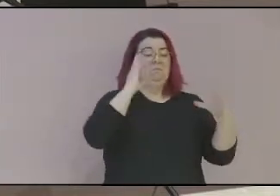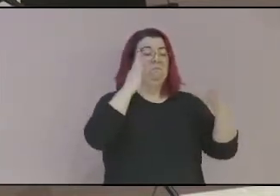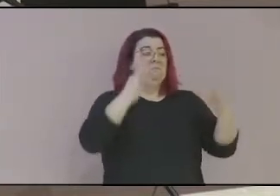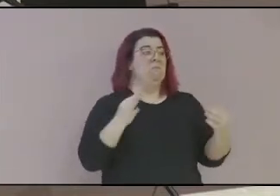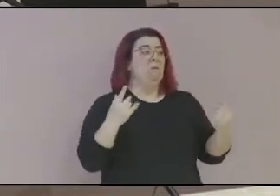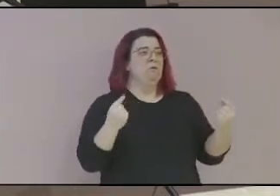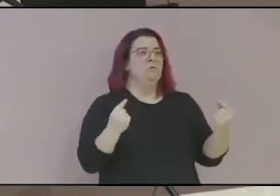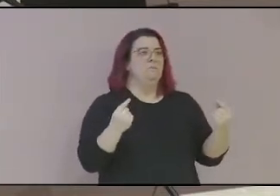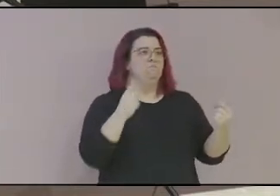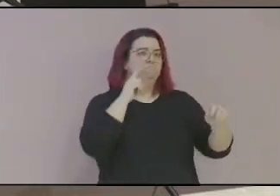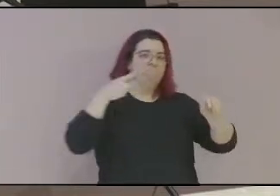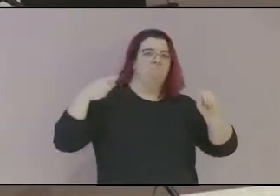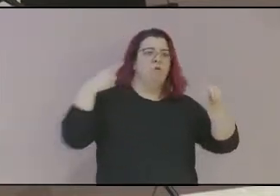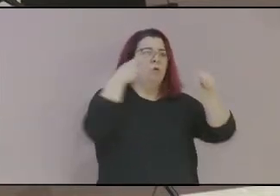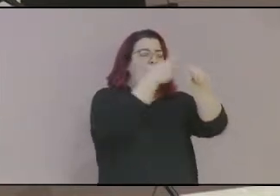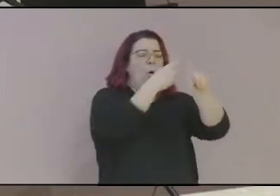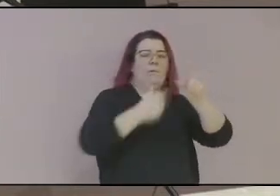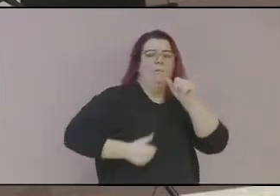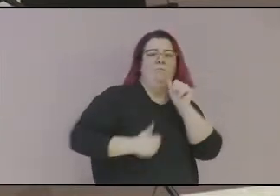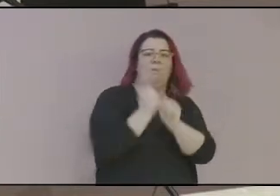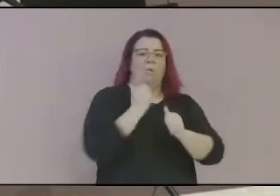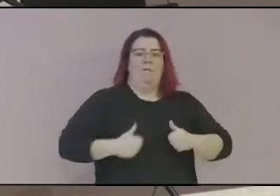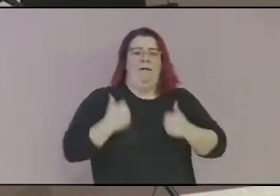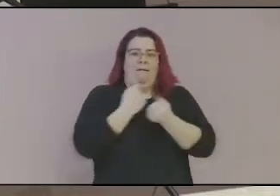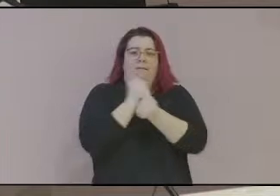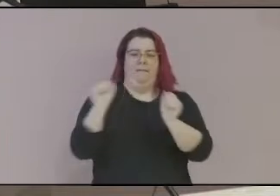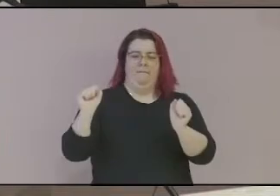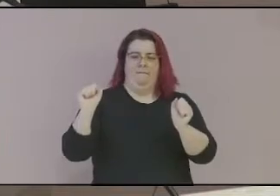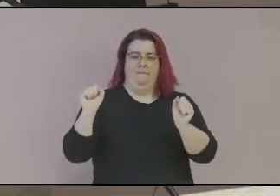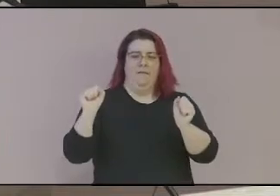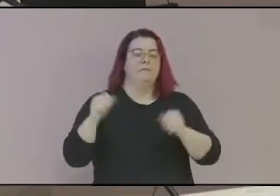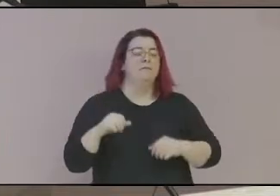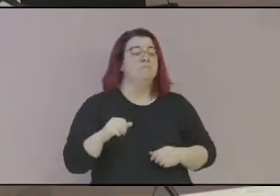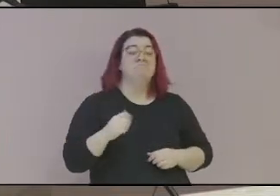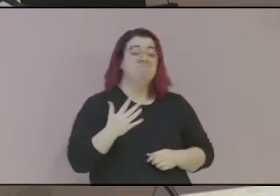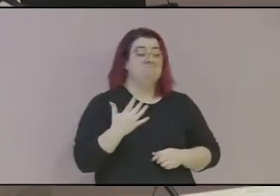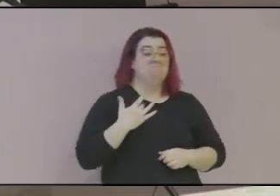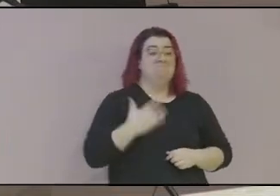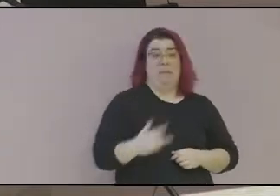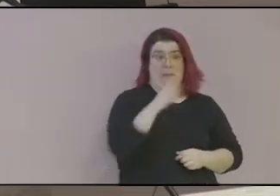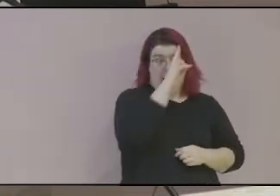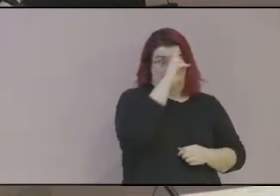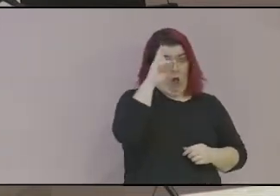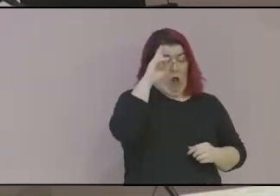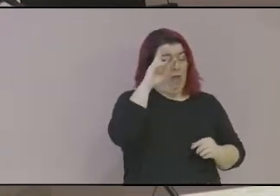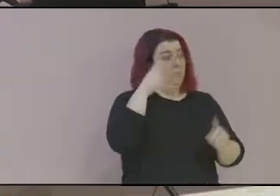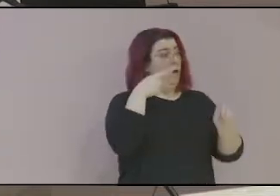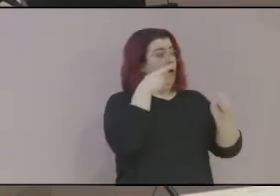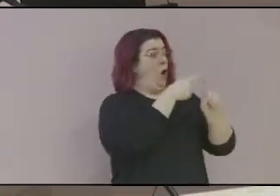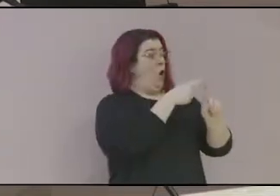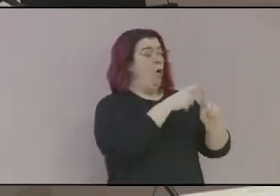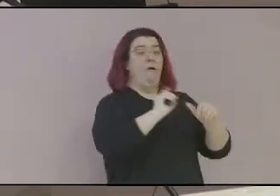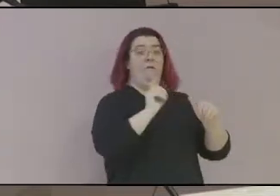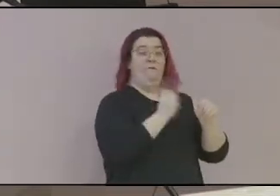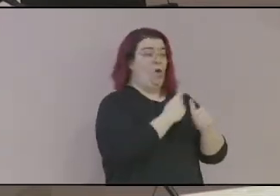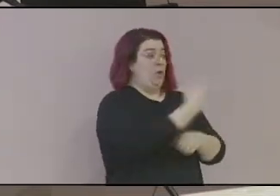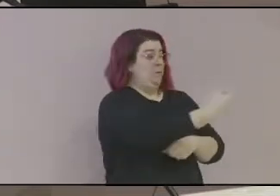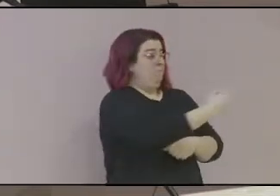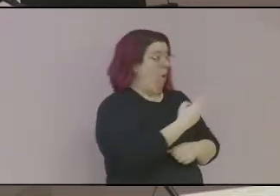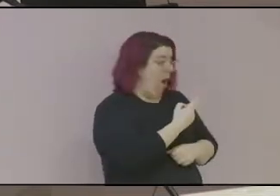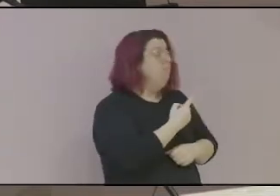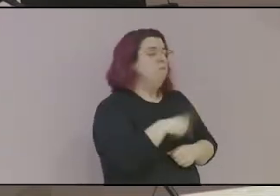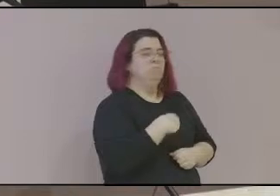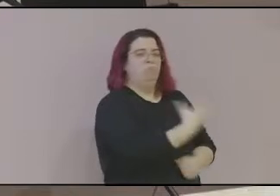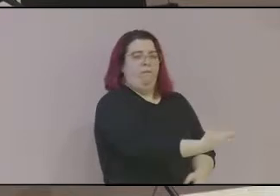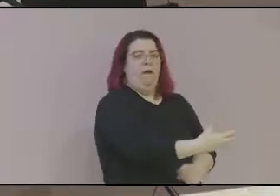most lives with their allocation program, rather than the typical hospital procedure of first come, first serve. You arrive